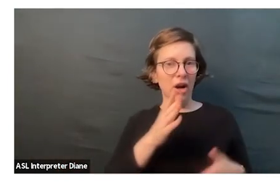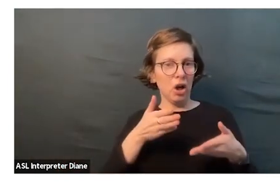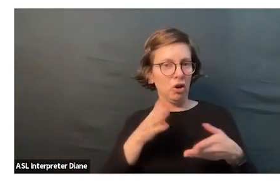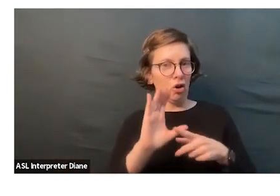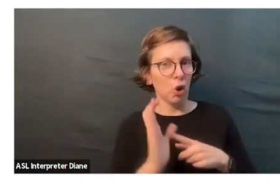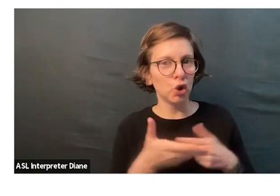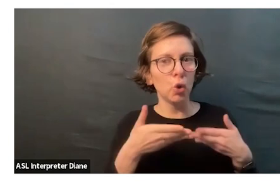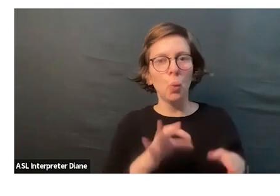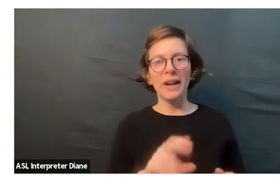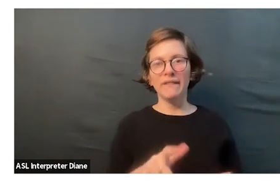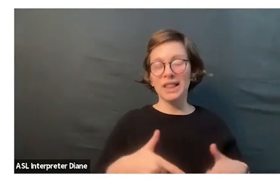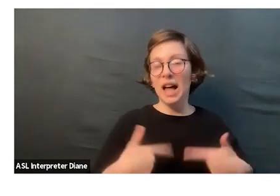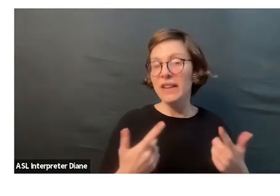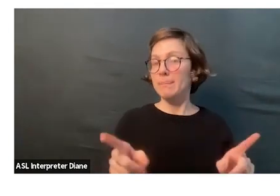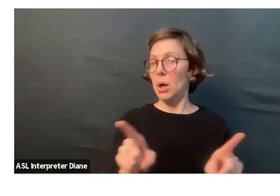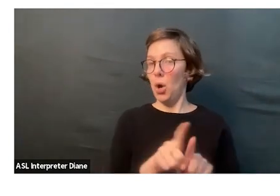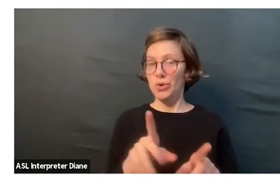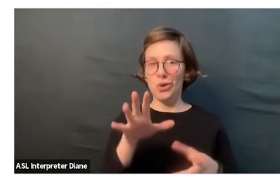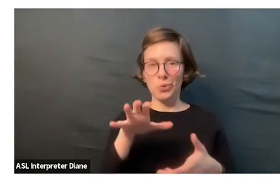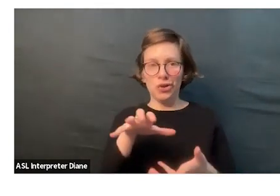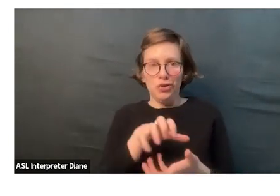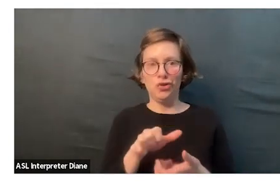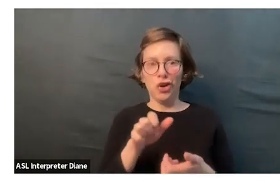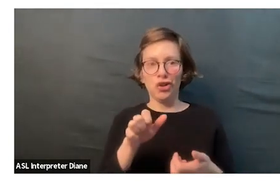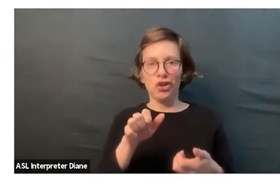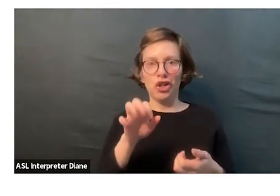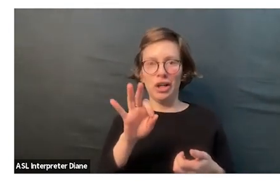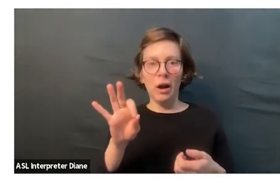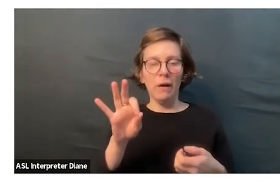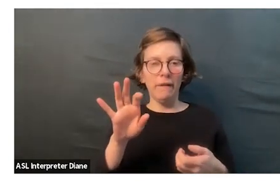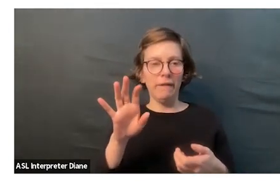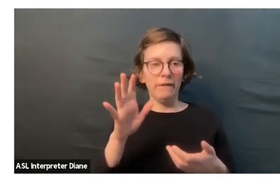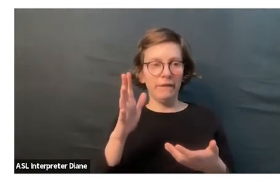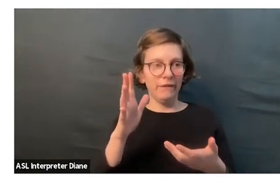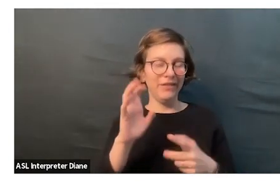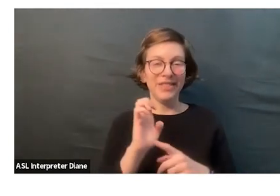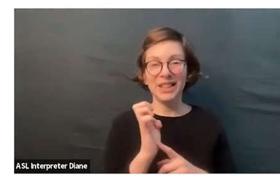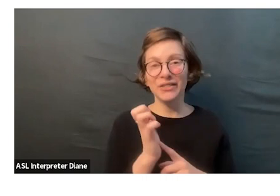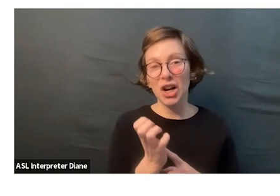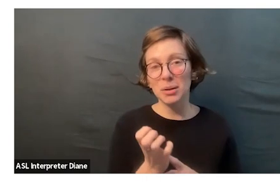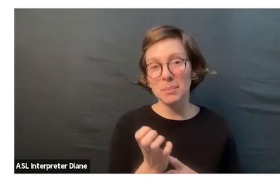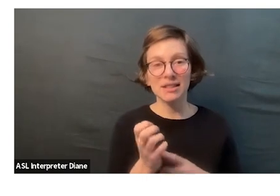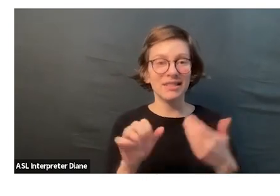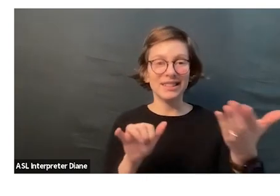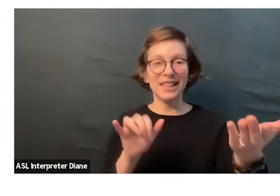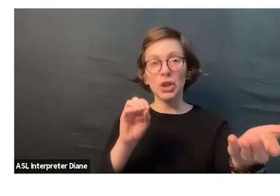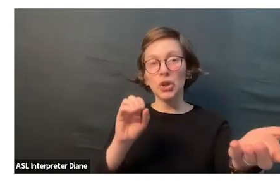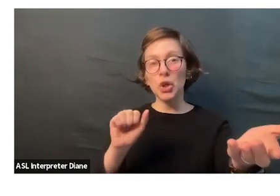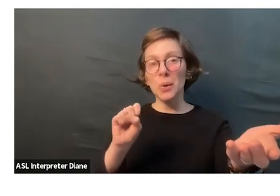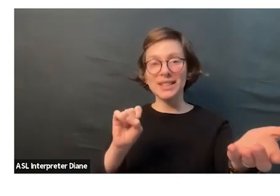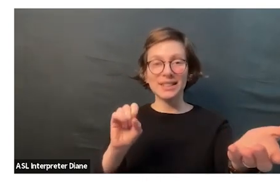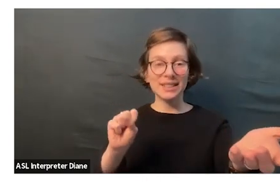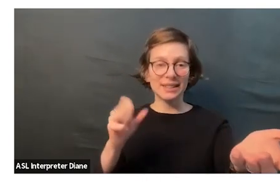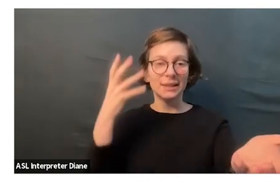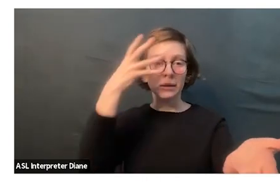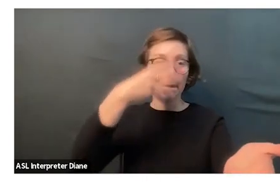palm trees, fresh water. And many of these, the natural ones have been destroyed in order to